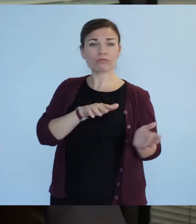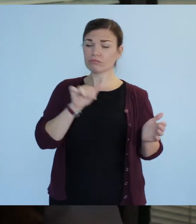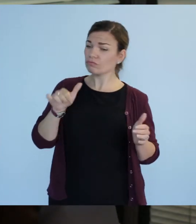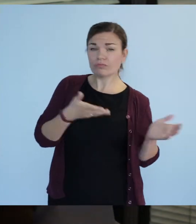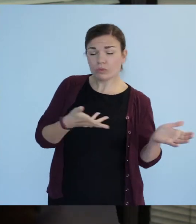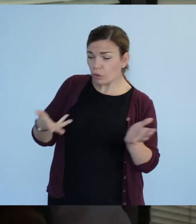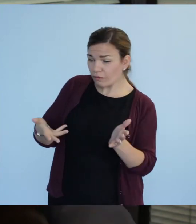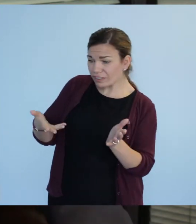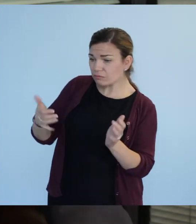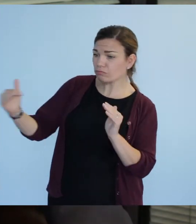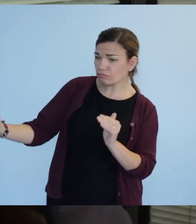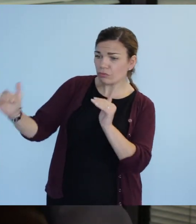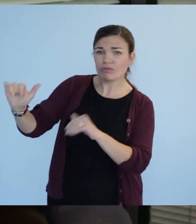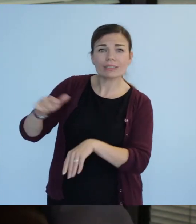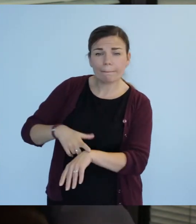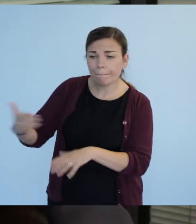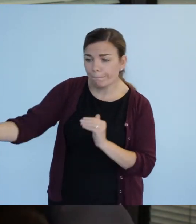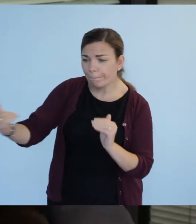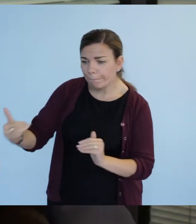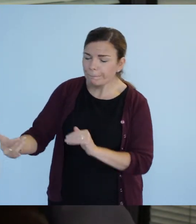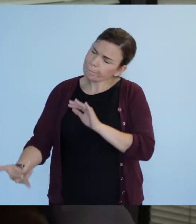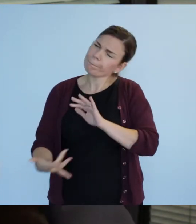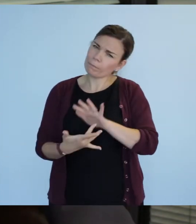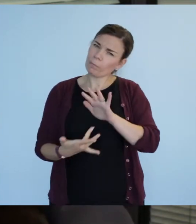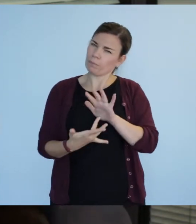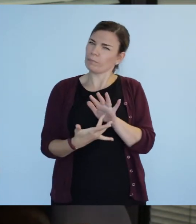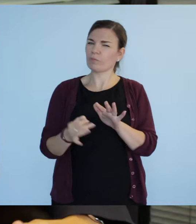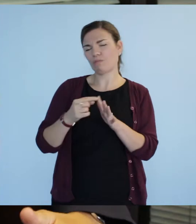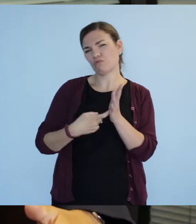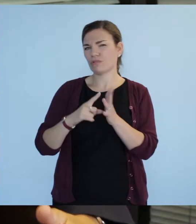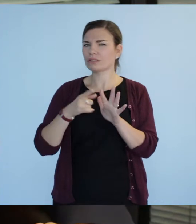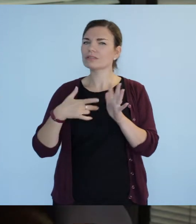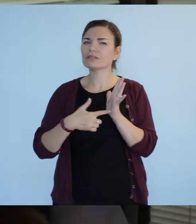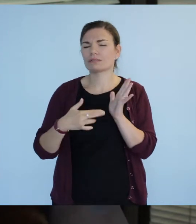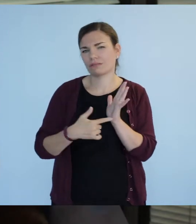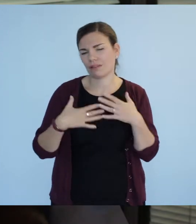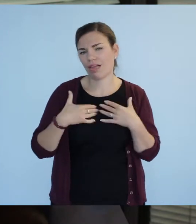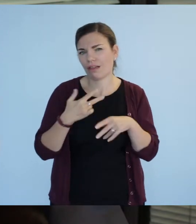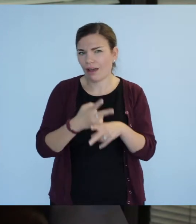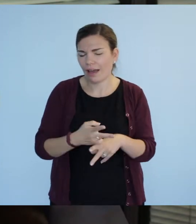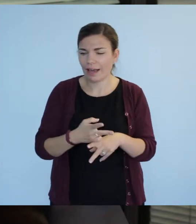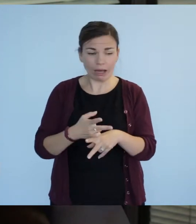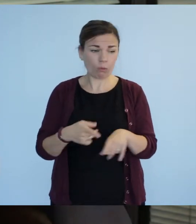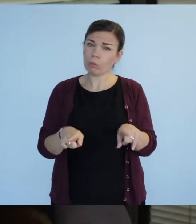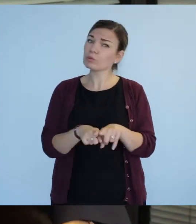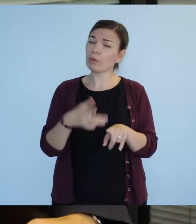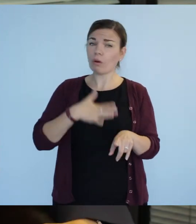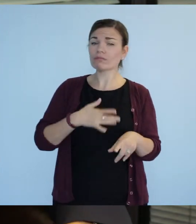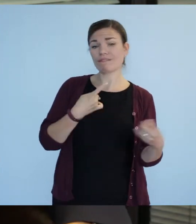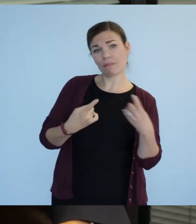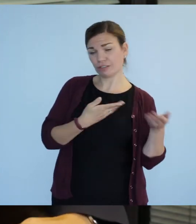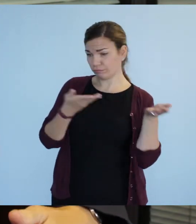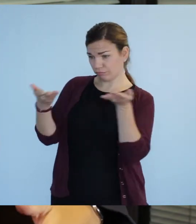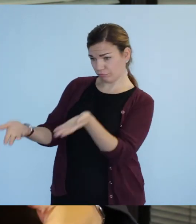right time, again, is a fundamental aspect for prudent healthcare, and providing people with the information that